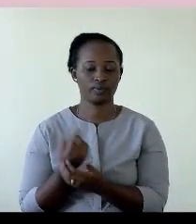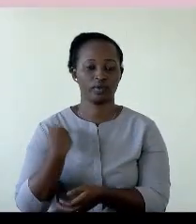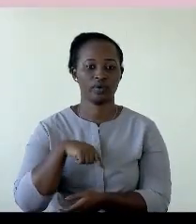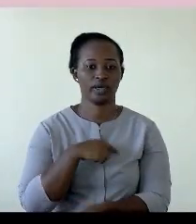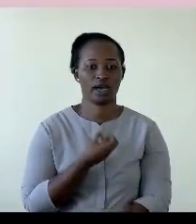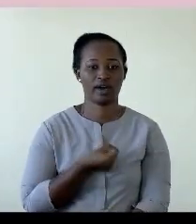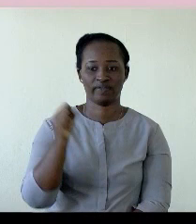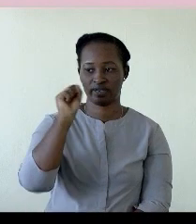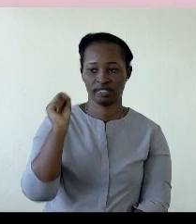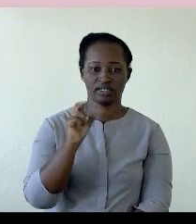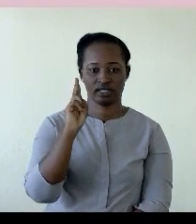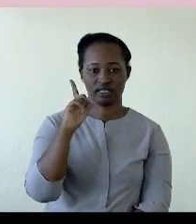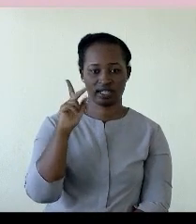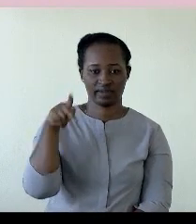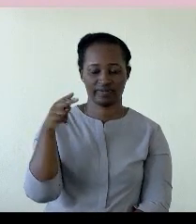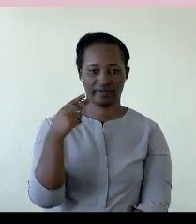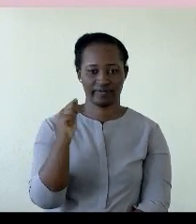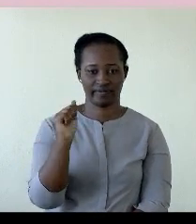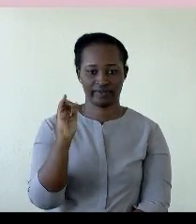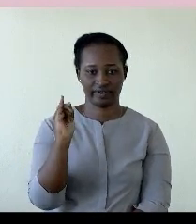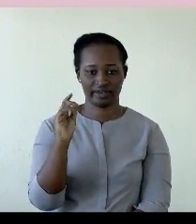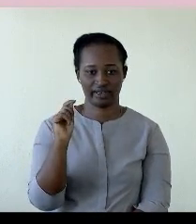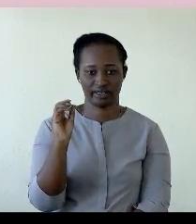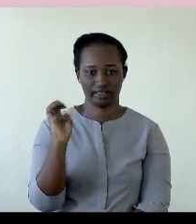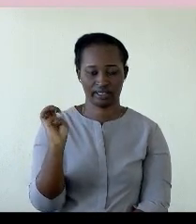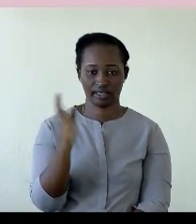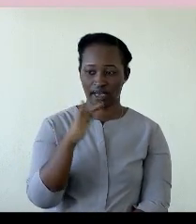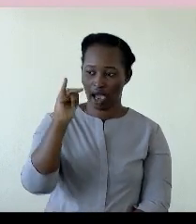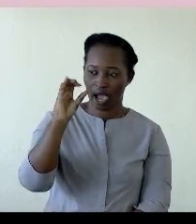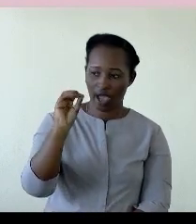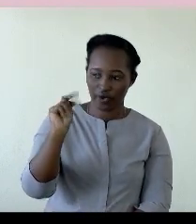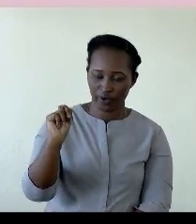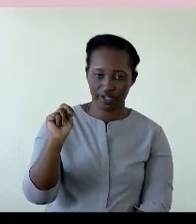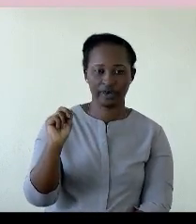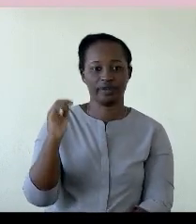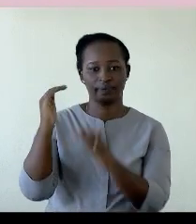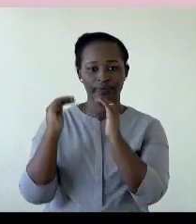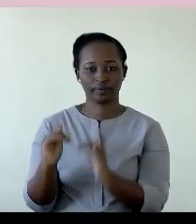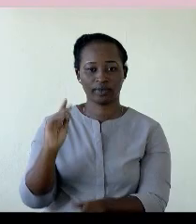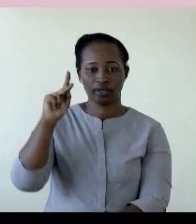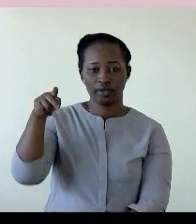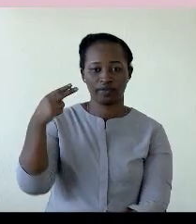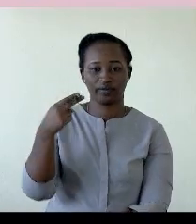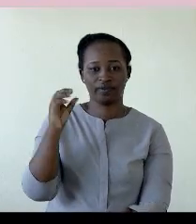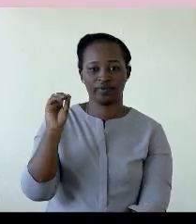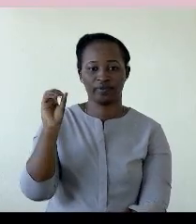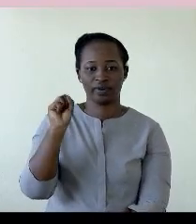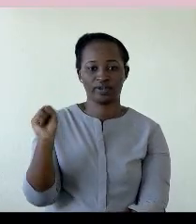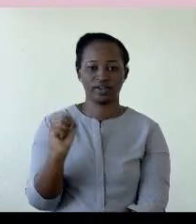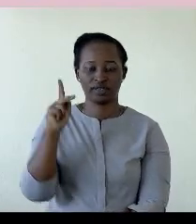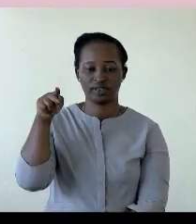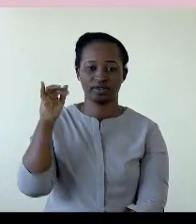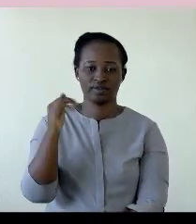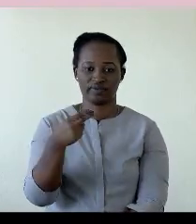a sulfite ion, we have a phosphite ion. So you can see that when